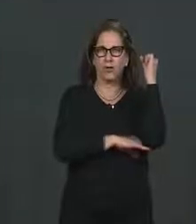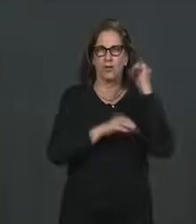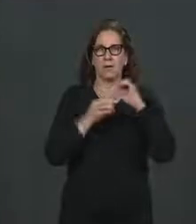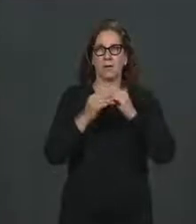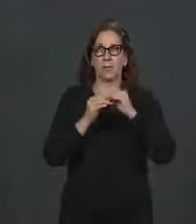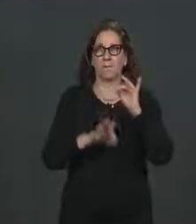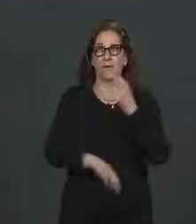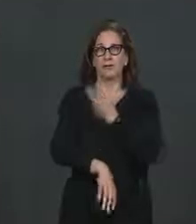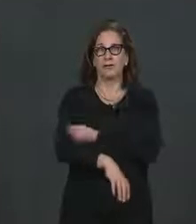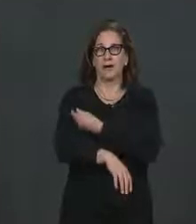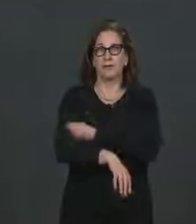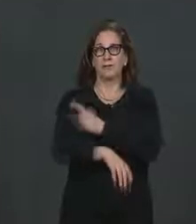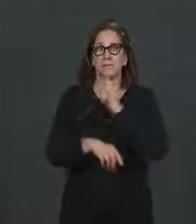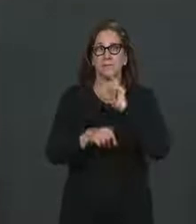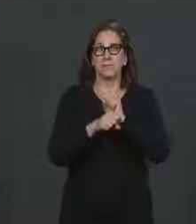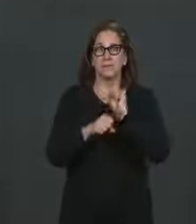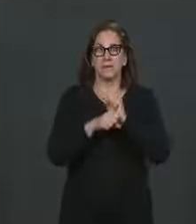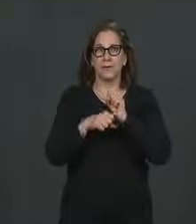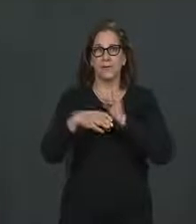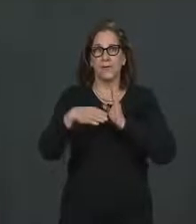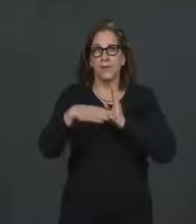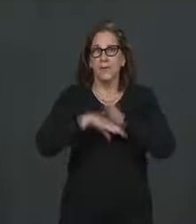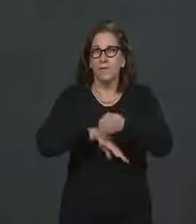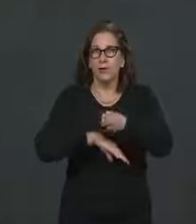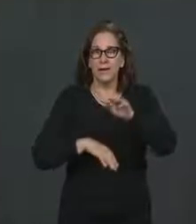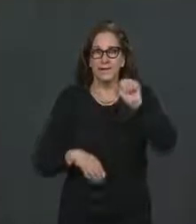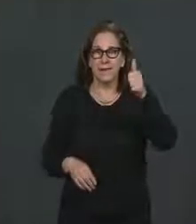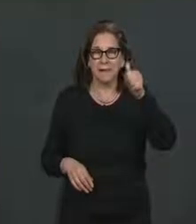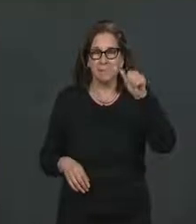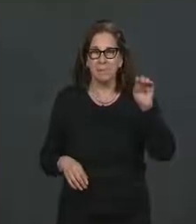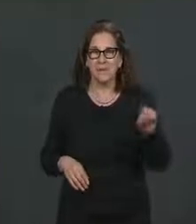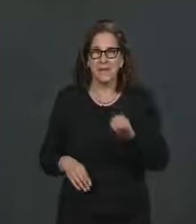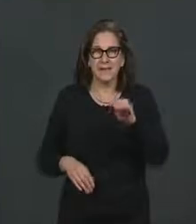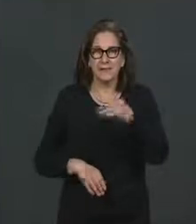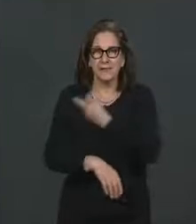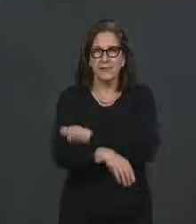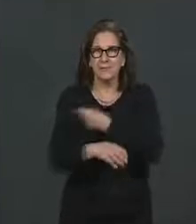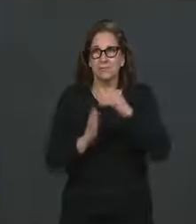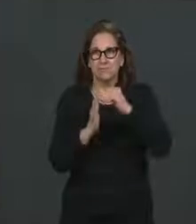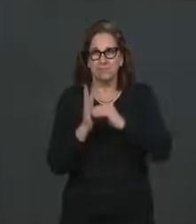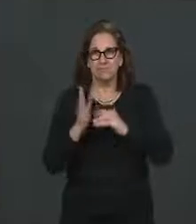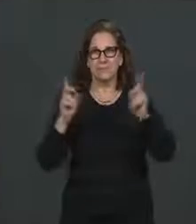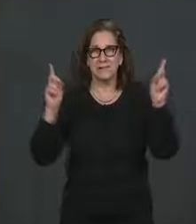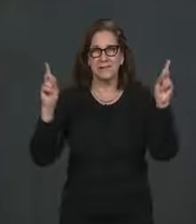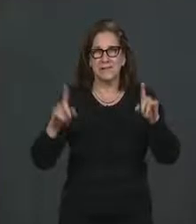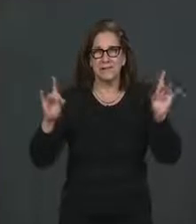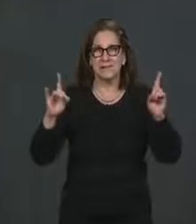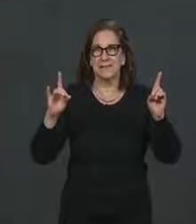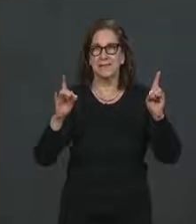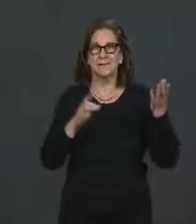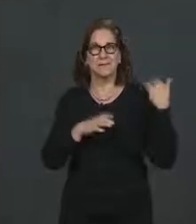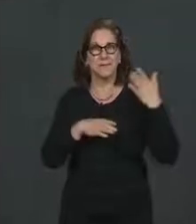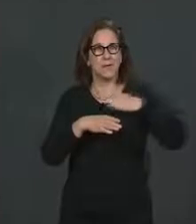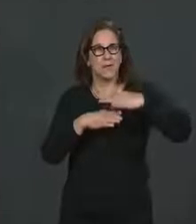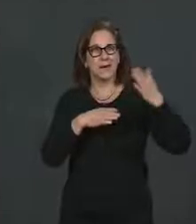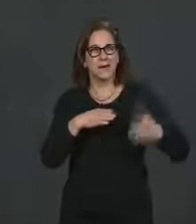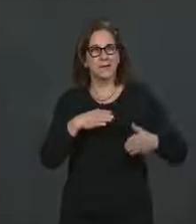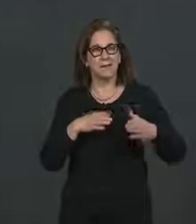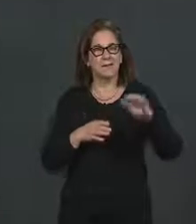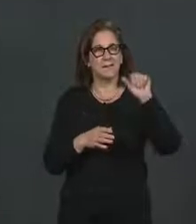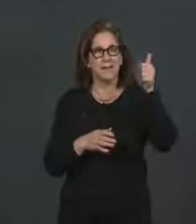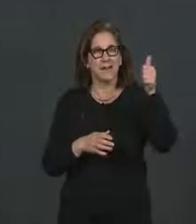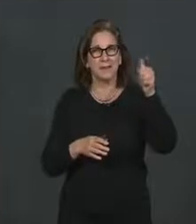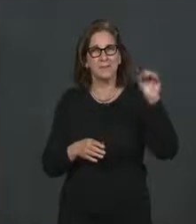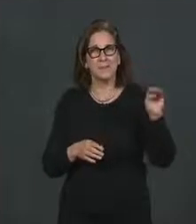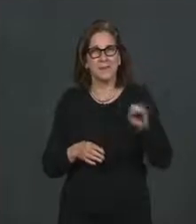over 10 million shots recorded in the weekend. Over 10 million shots in 3 days.